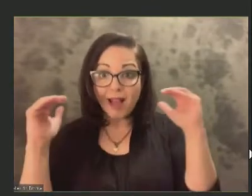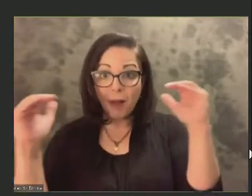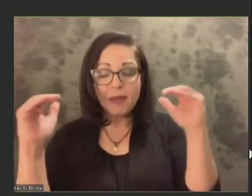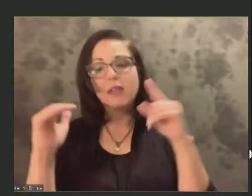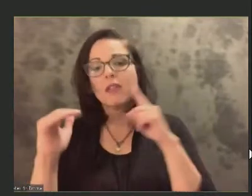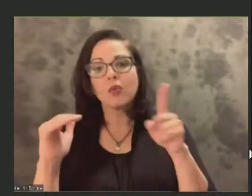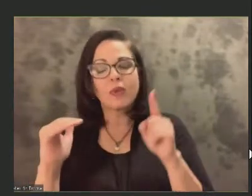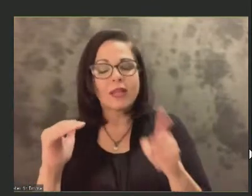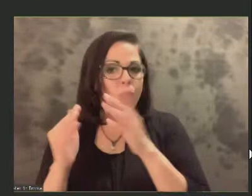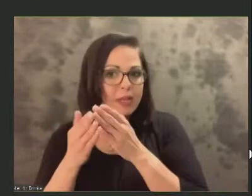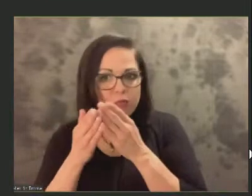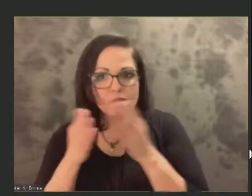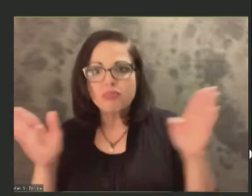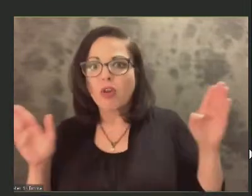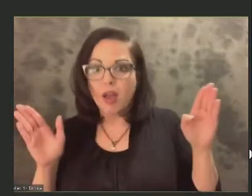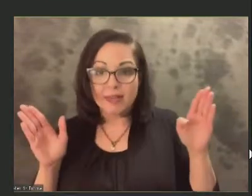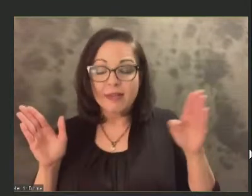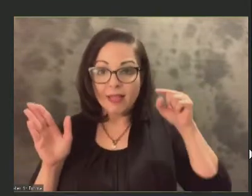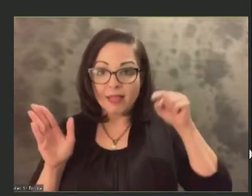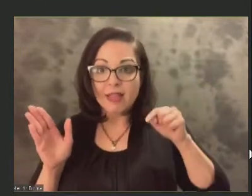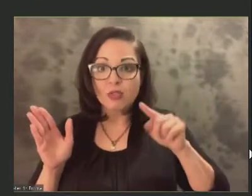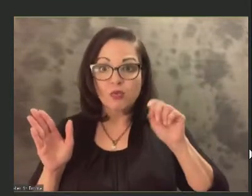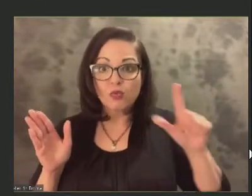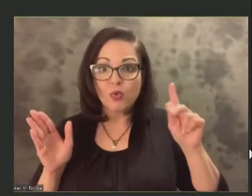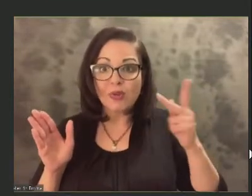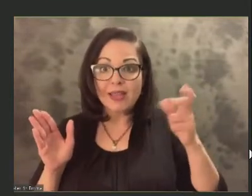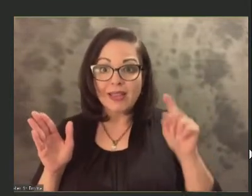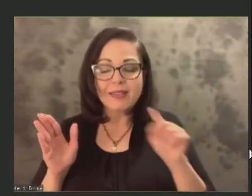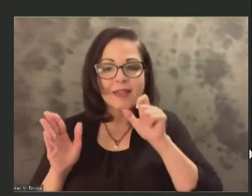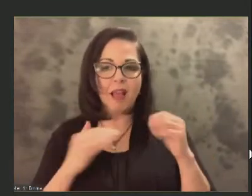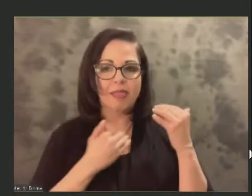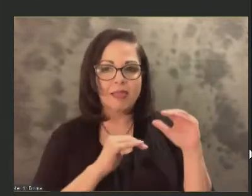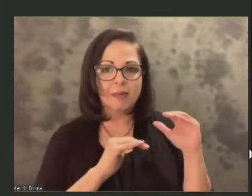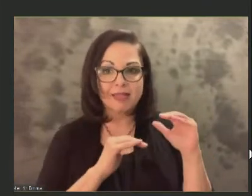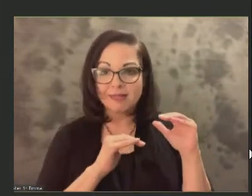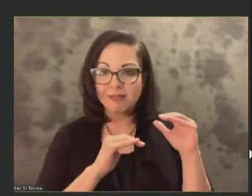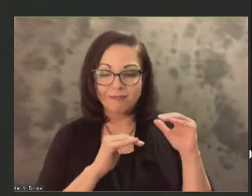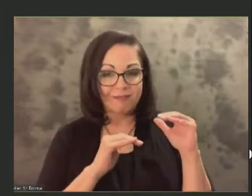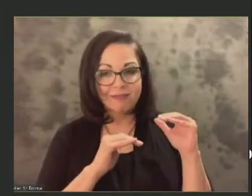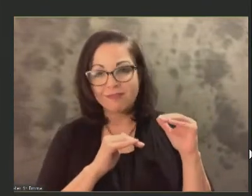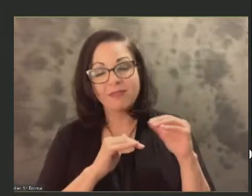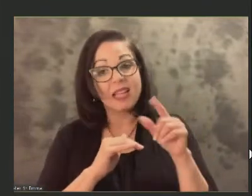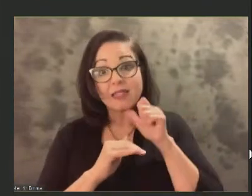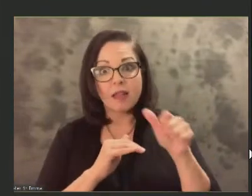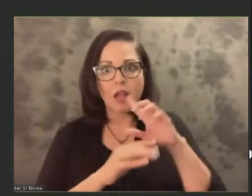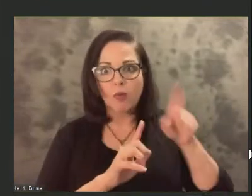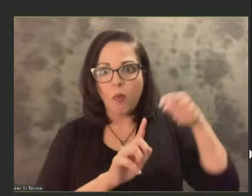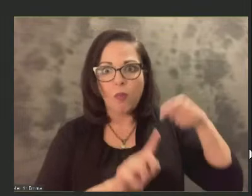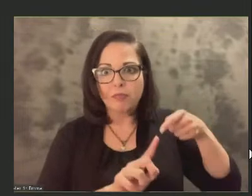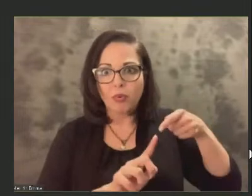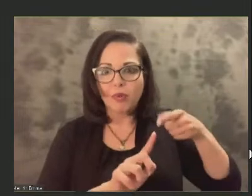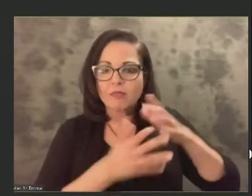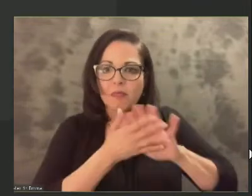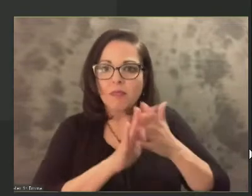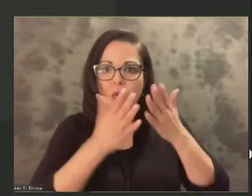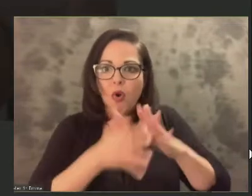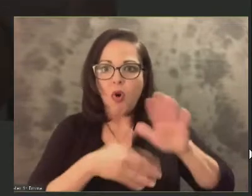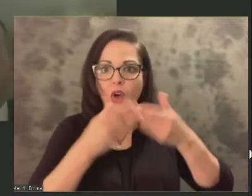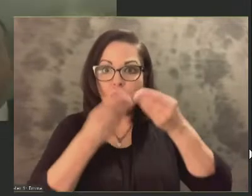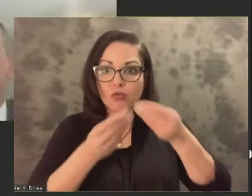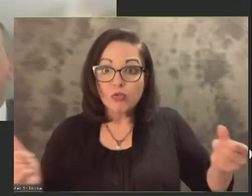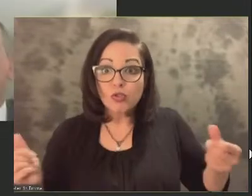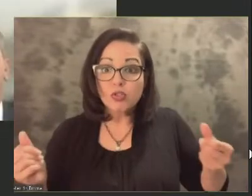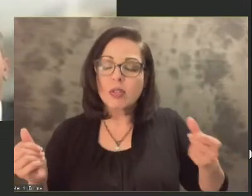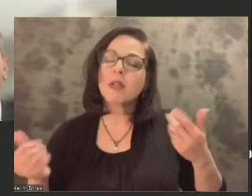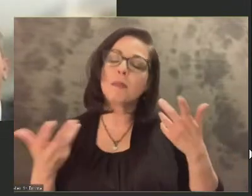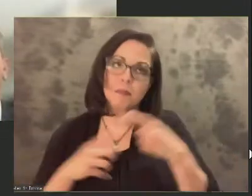need to broaden the toolkit, not restrict or limit our toolkit. It's not the end all. We know that as clinicians, but boy, golly,